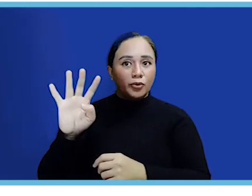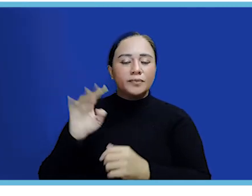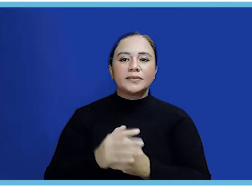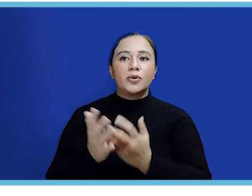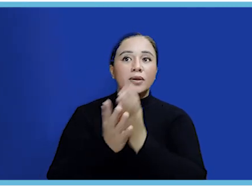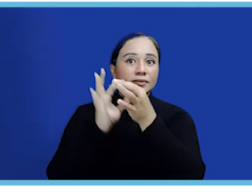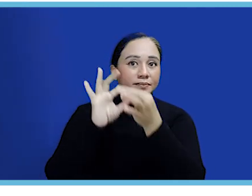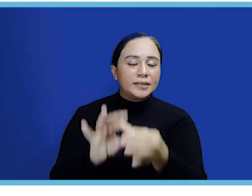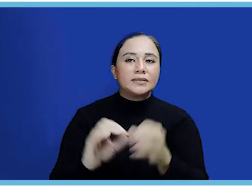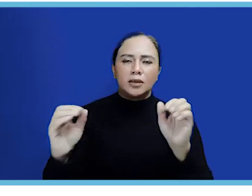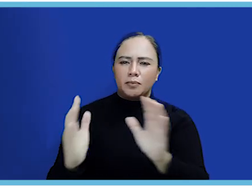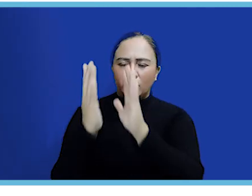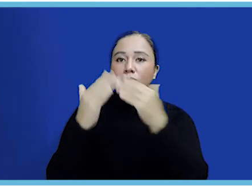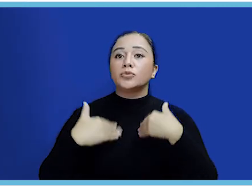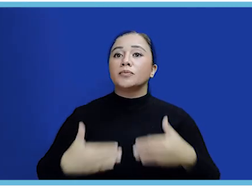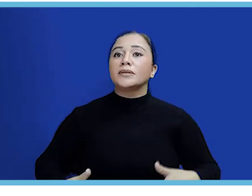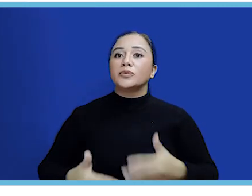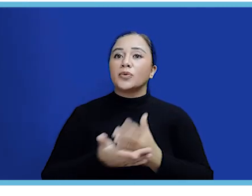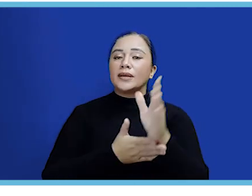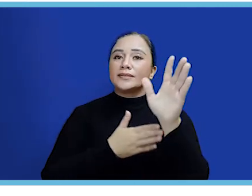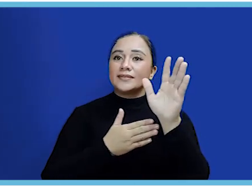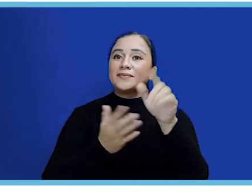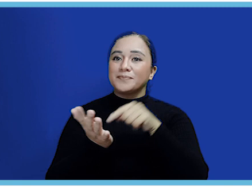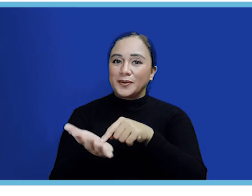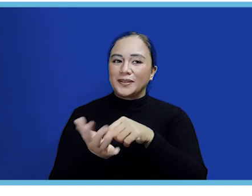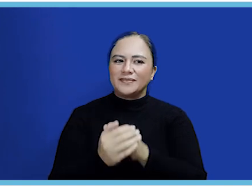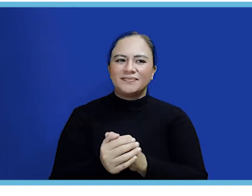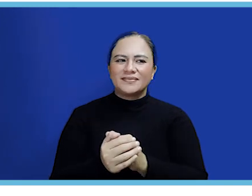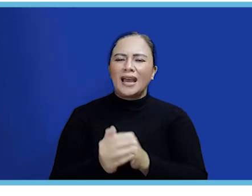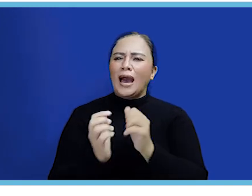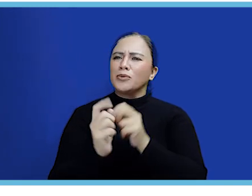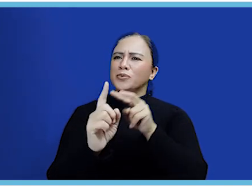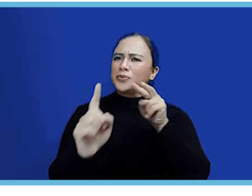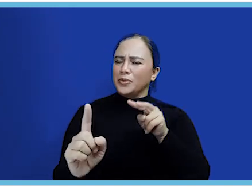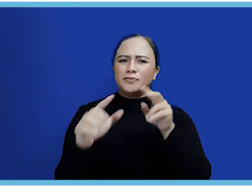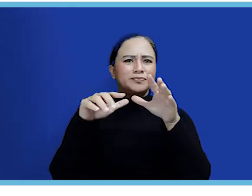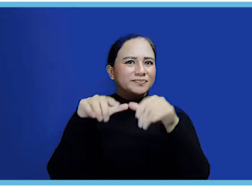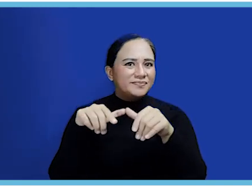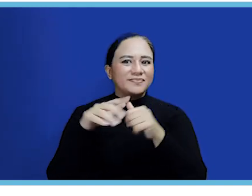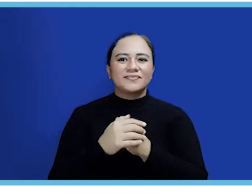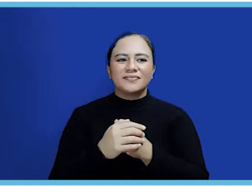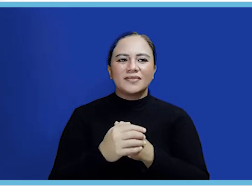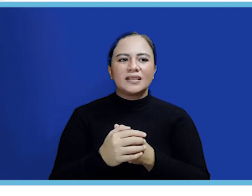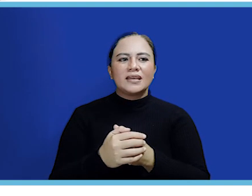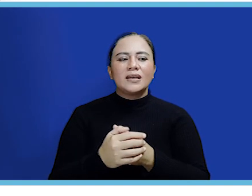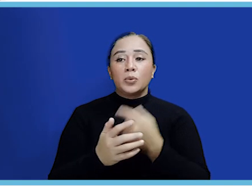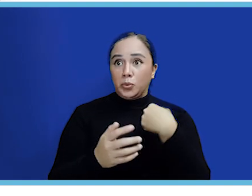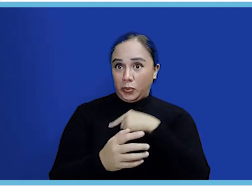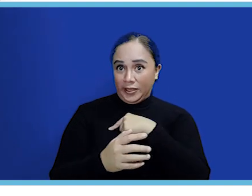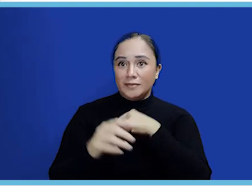4. Rights-based approach or human rights model. How does it view disability?